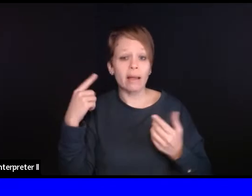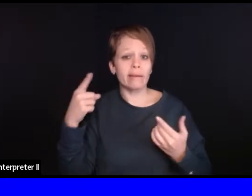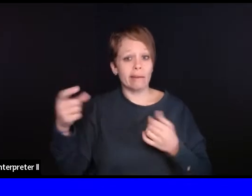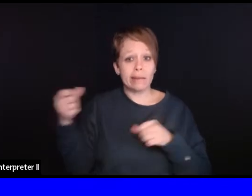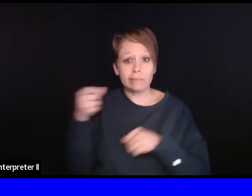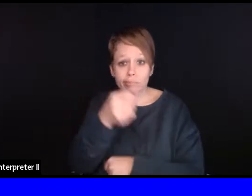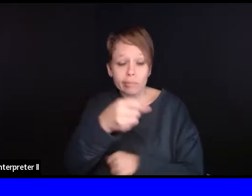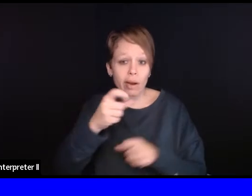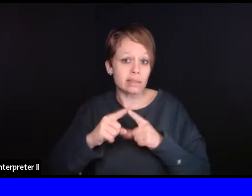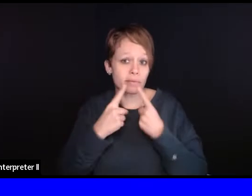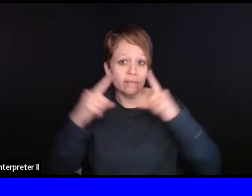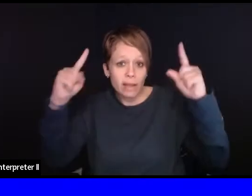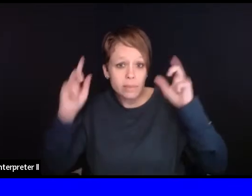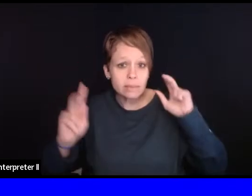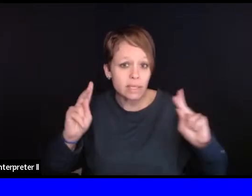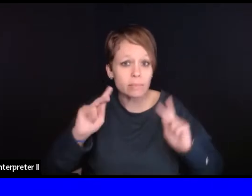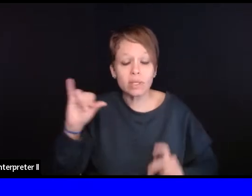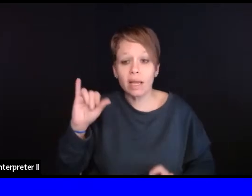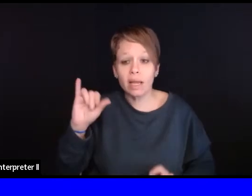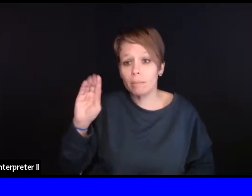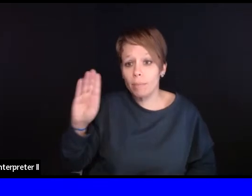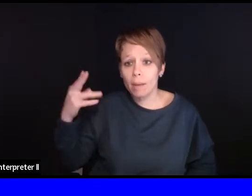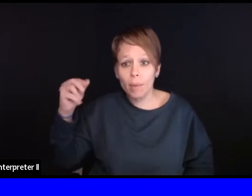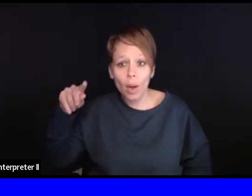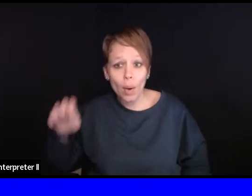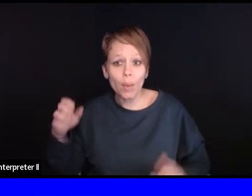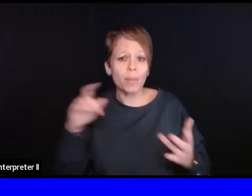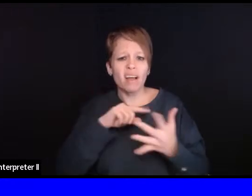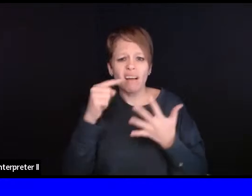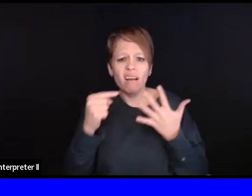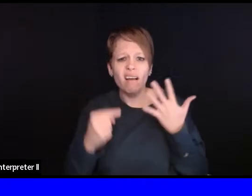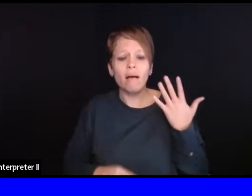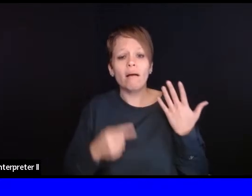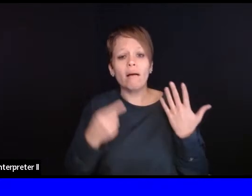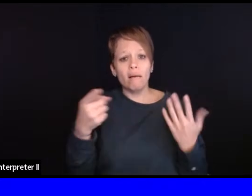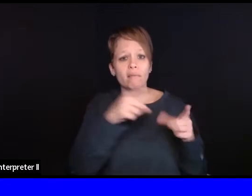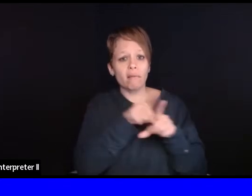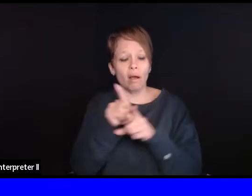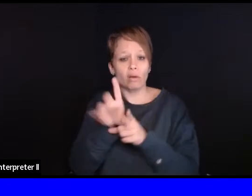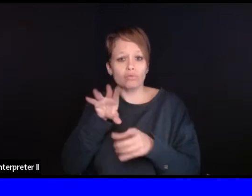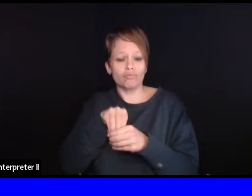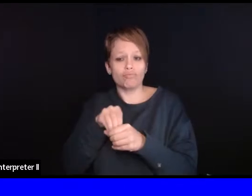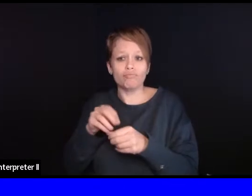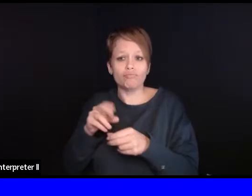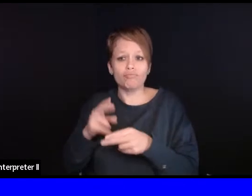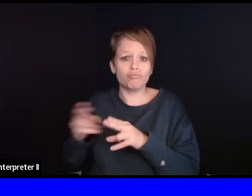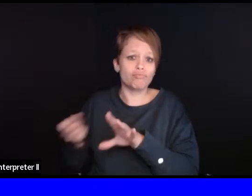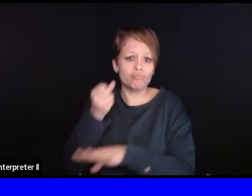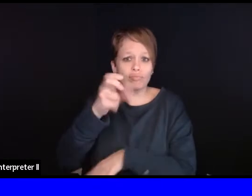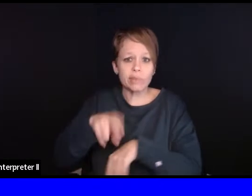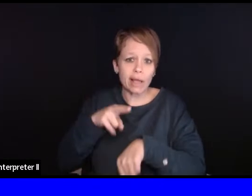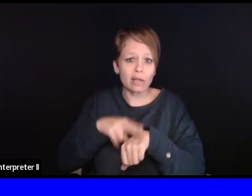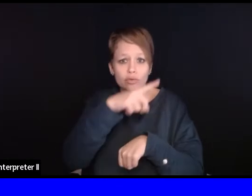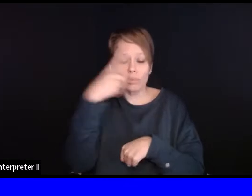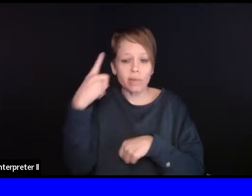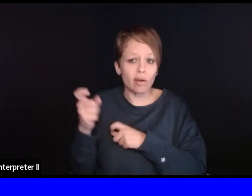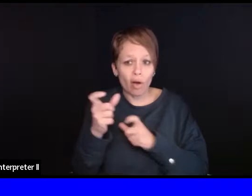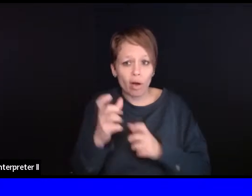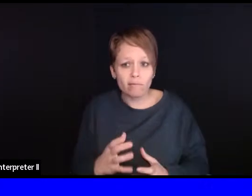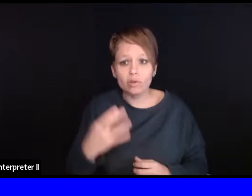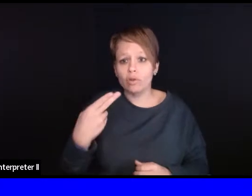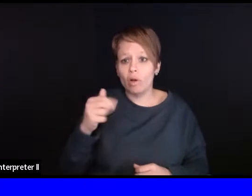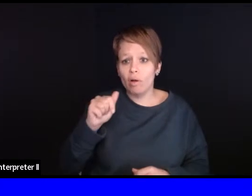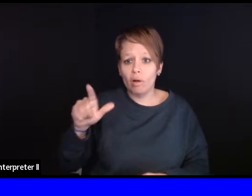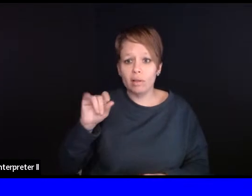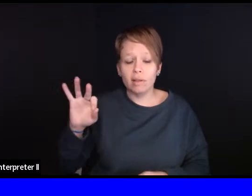of the National Black Golf Hall of Fame and the African American Golfers Hall of Fame. Mr. Elder passed away at his home in California